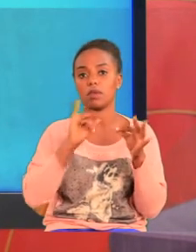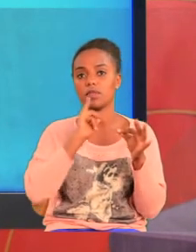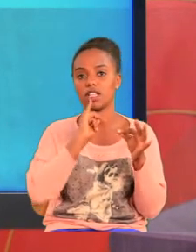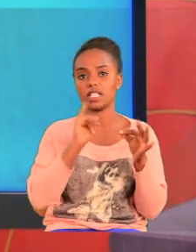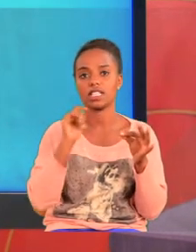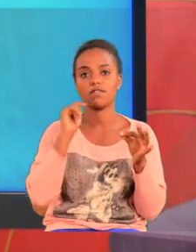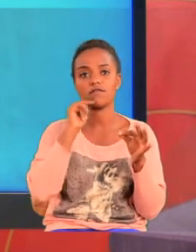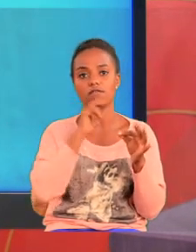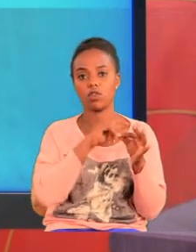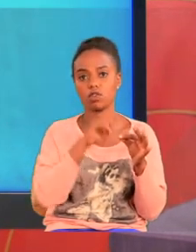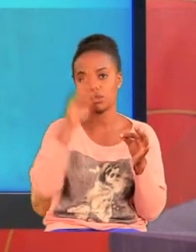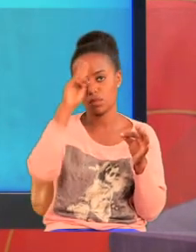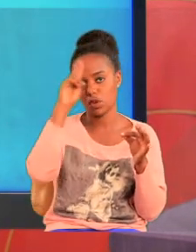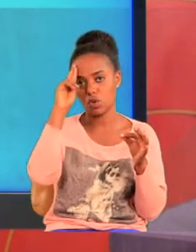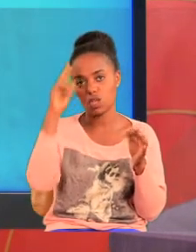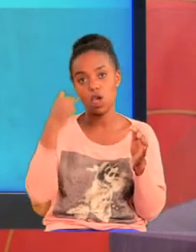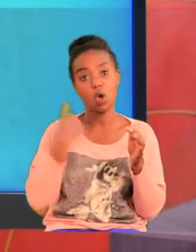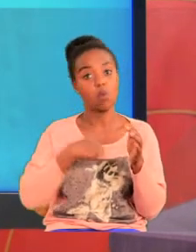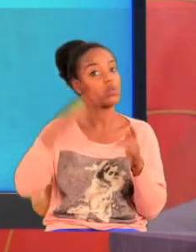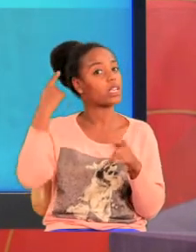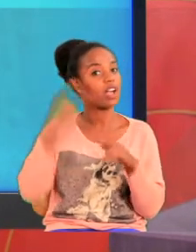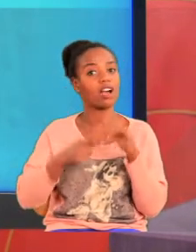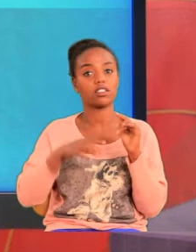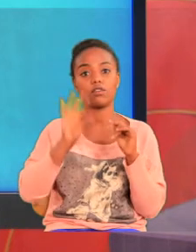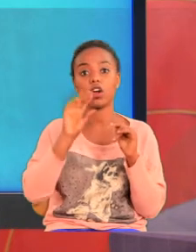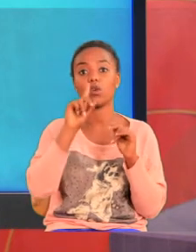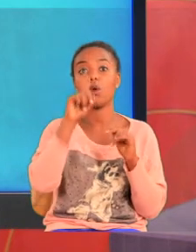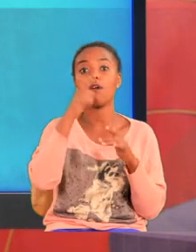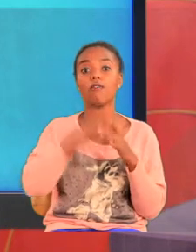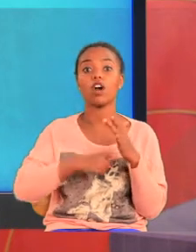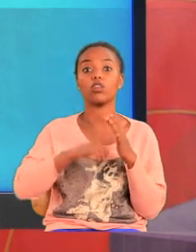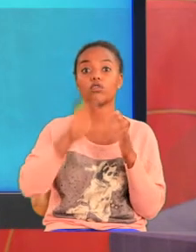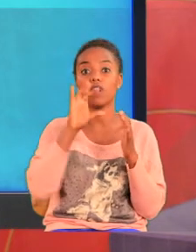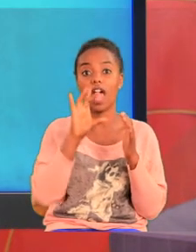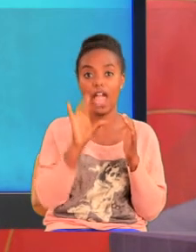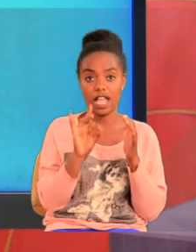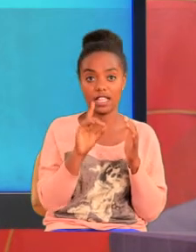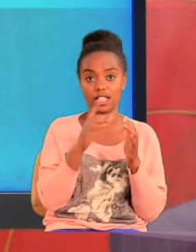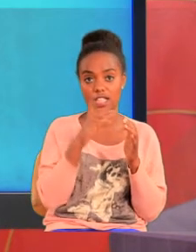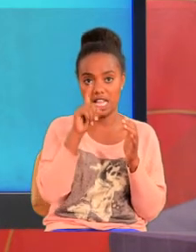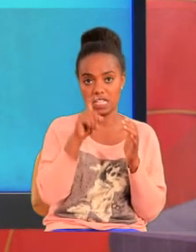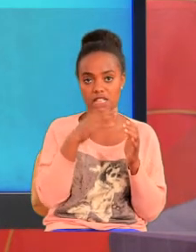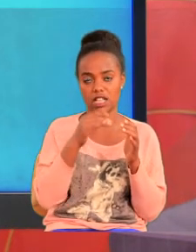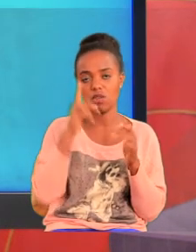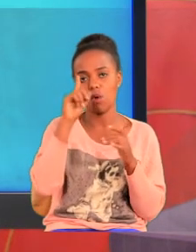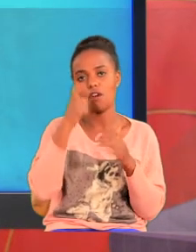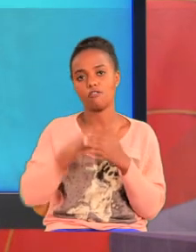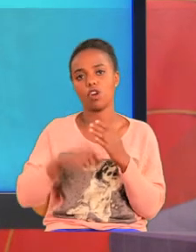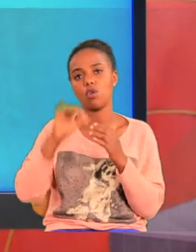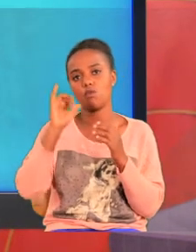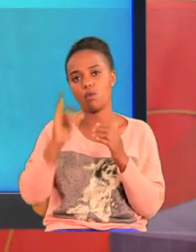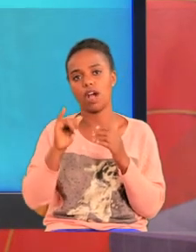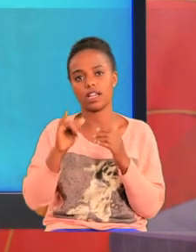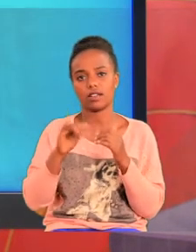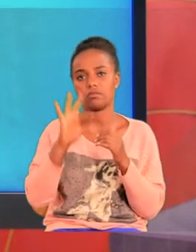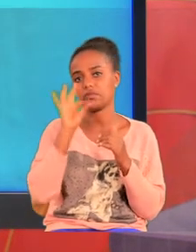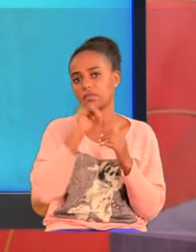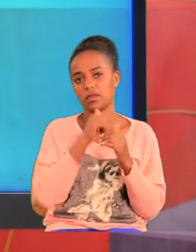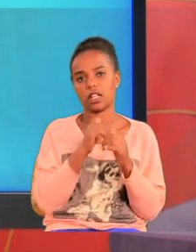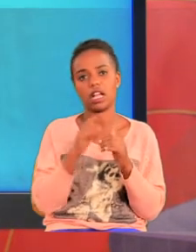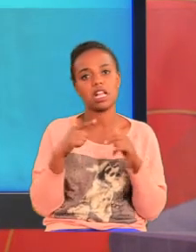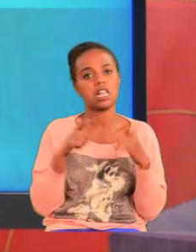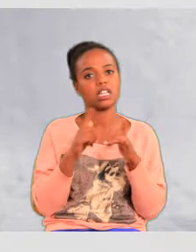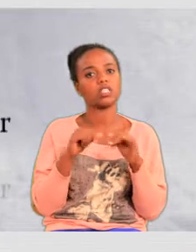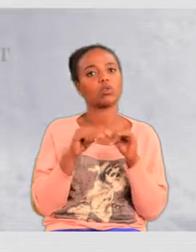is false, because we can't find one value of x and one value of y satisfying this inequality. Now let's continue to the